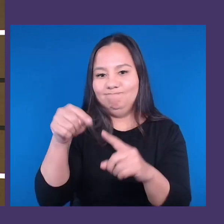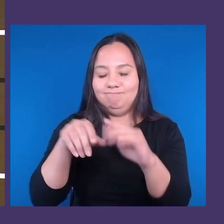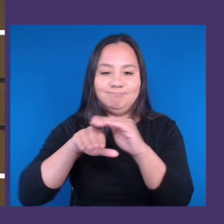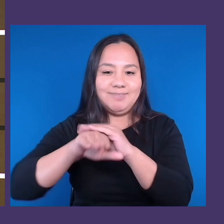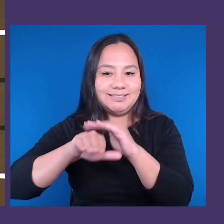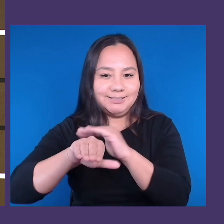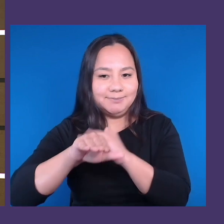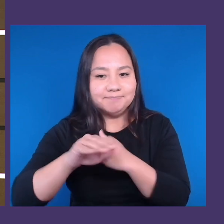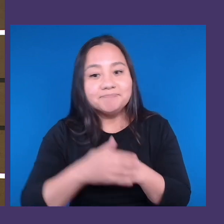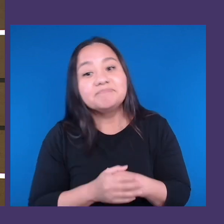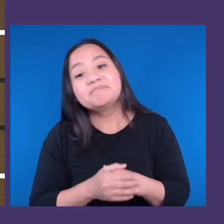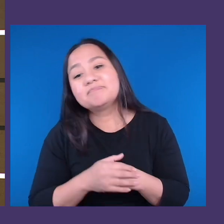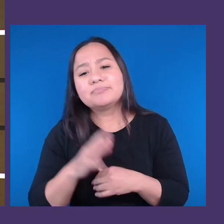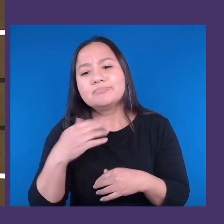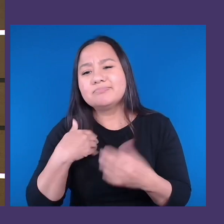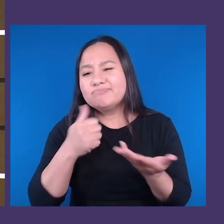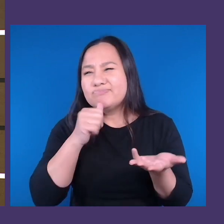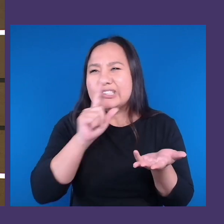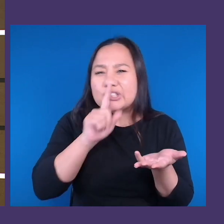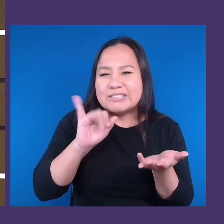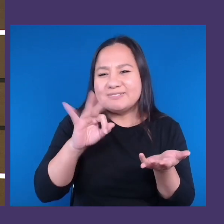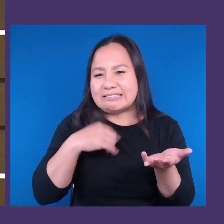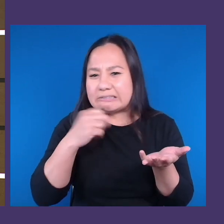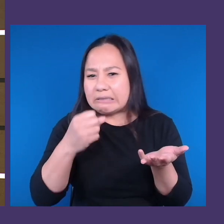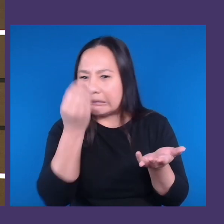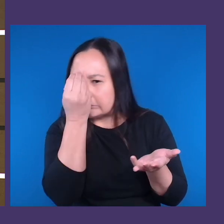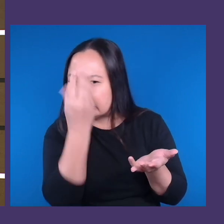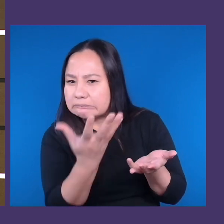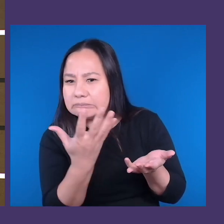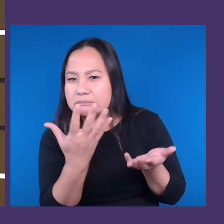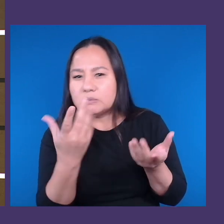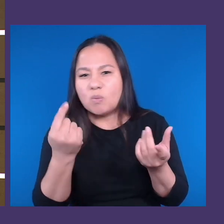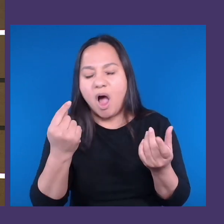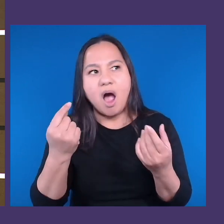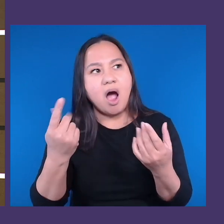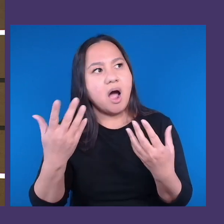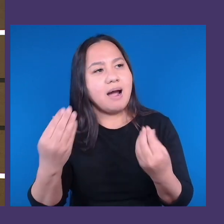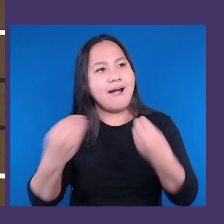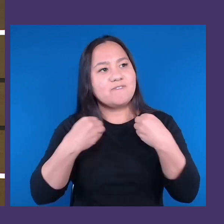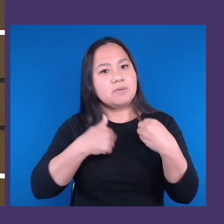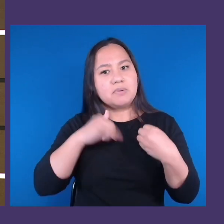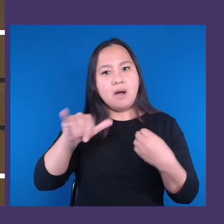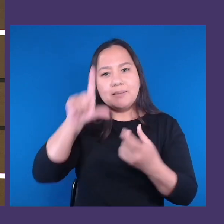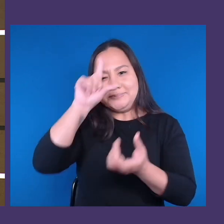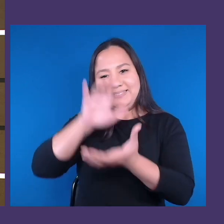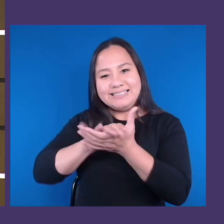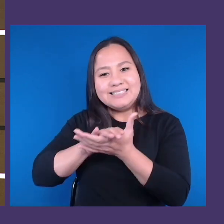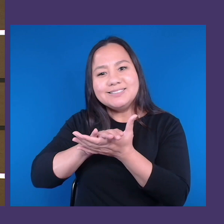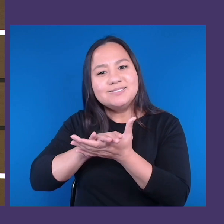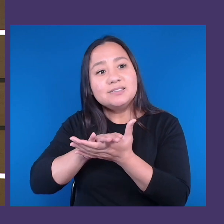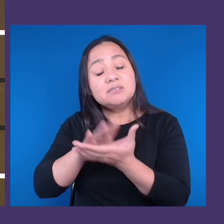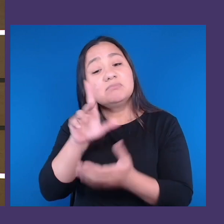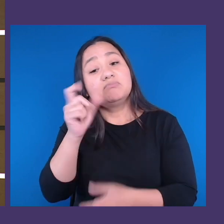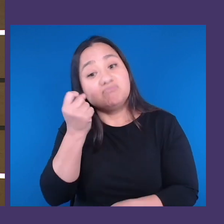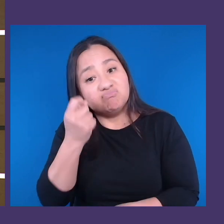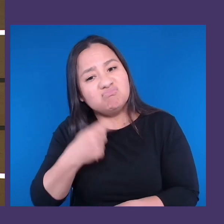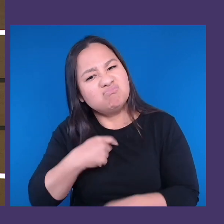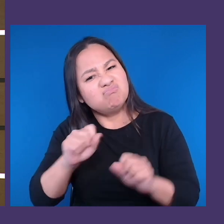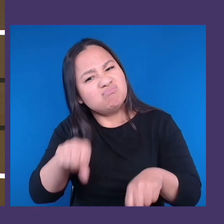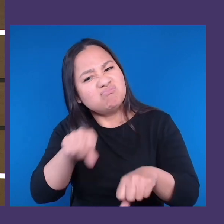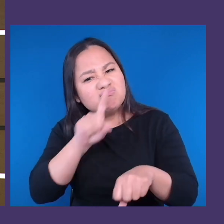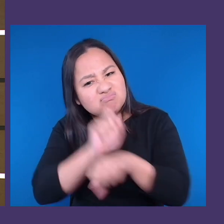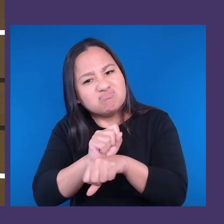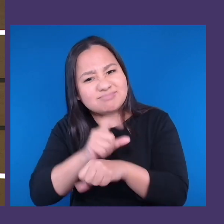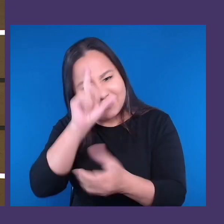even tell you now what gave me that belief, but I did really believe it. And so it